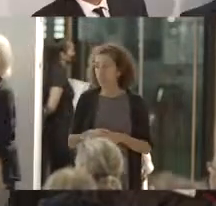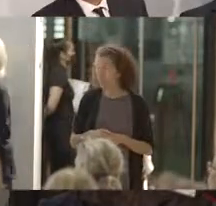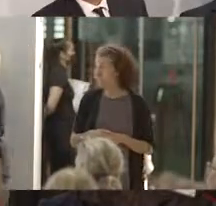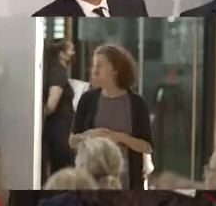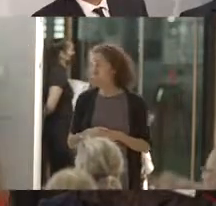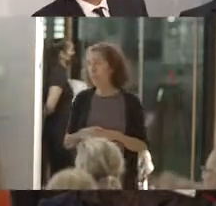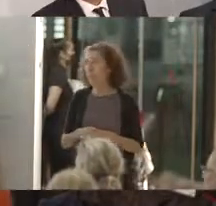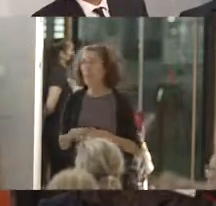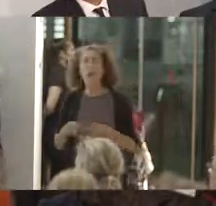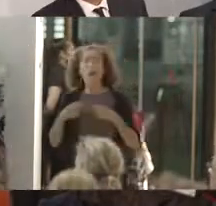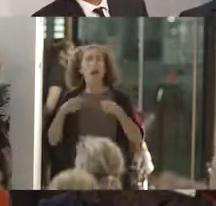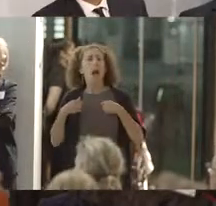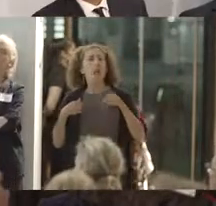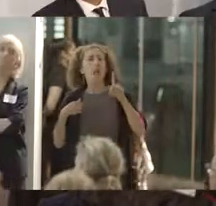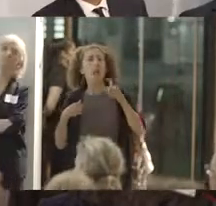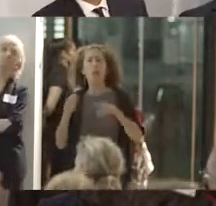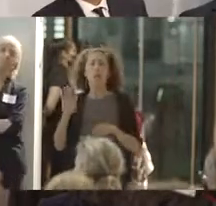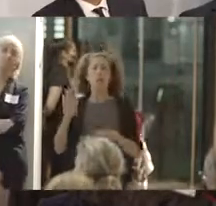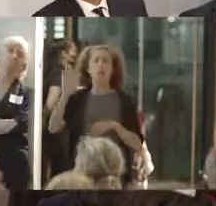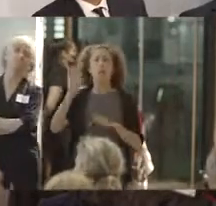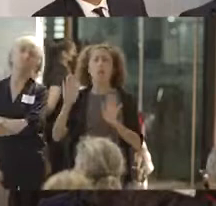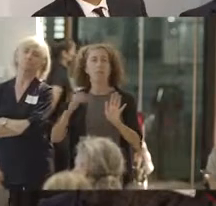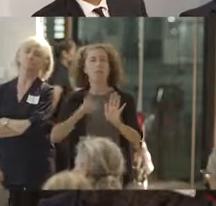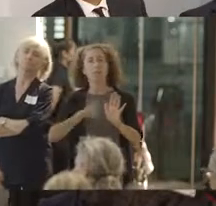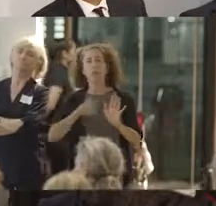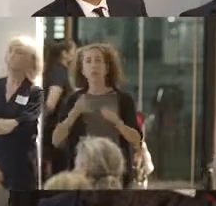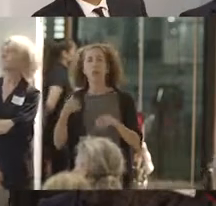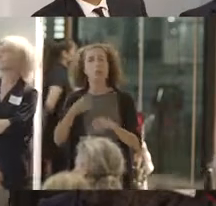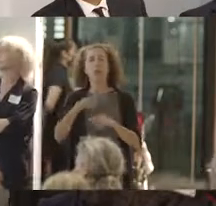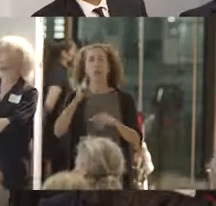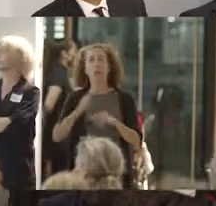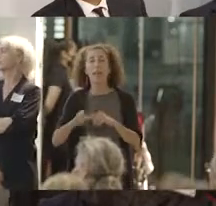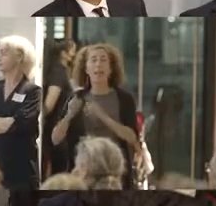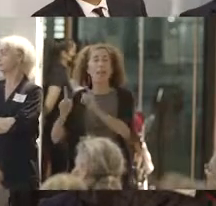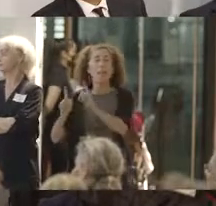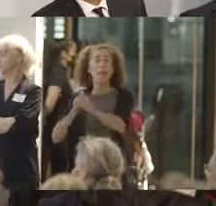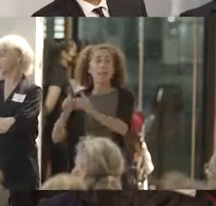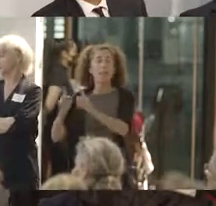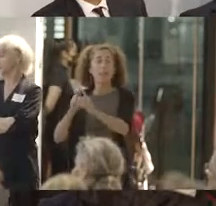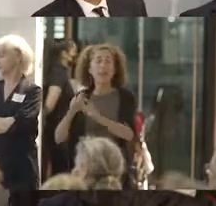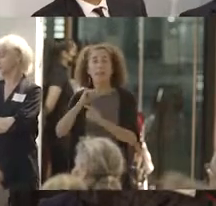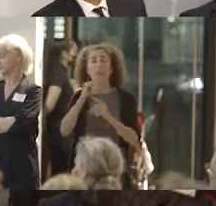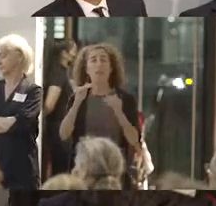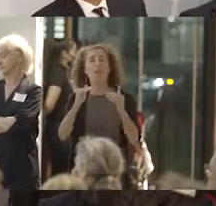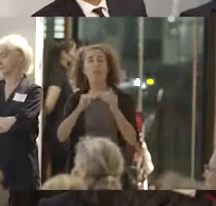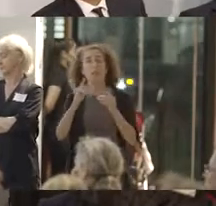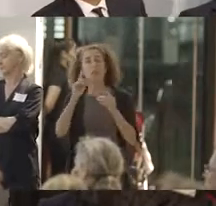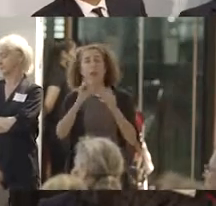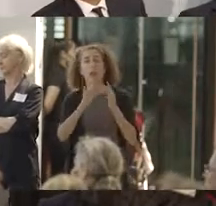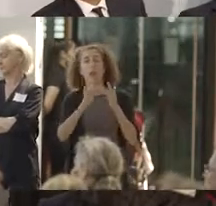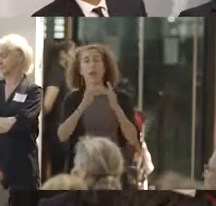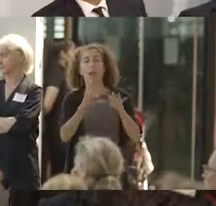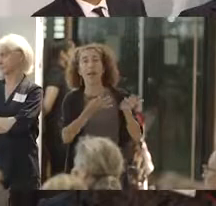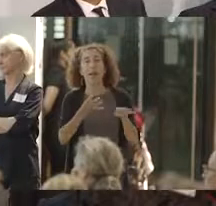Well, Excuse me, we can't do a conversation because the people online can't hear, and we can't do it that way. I'm sorry. but